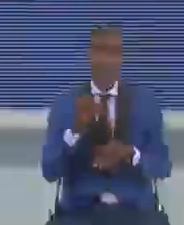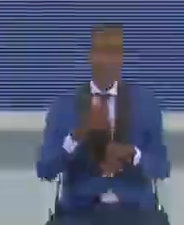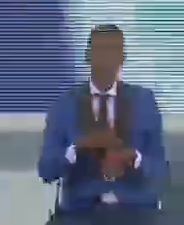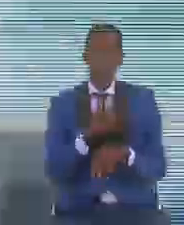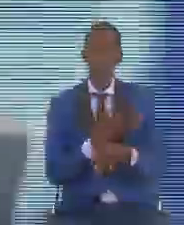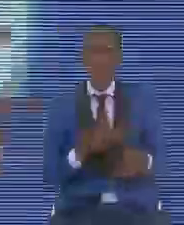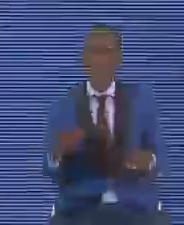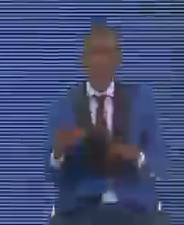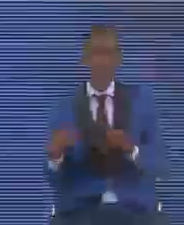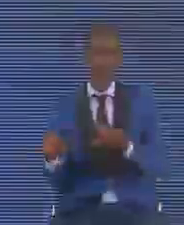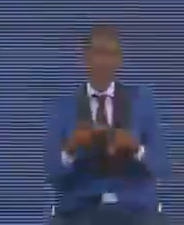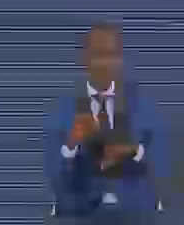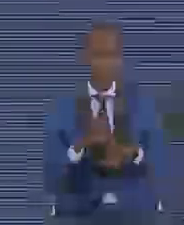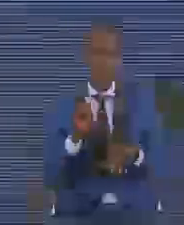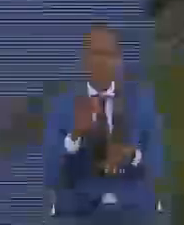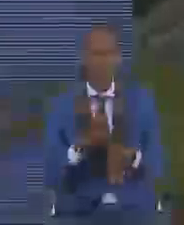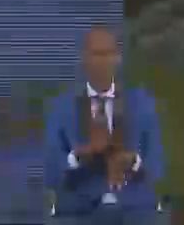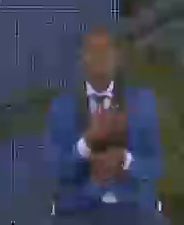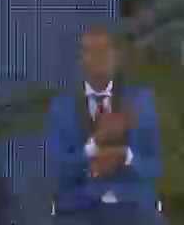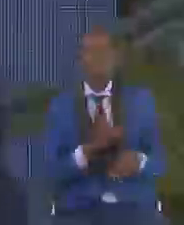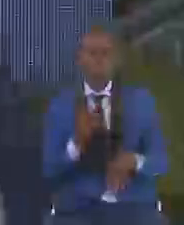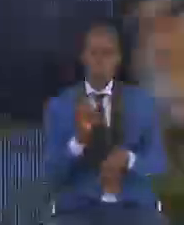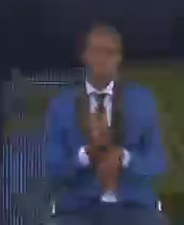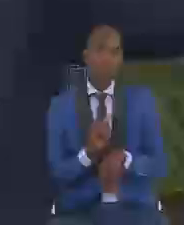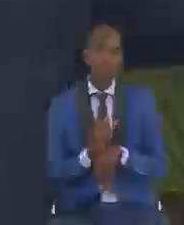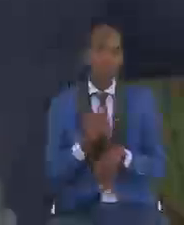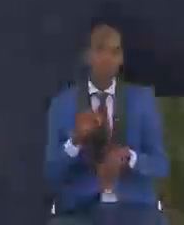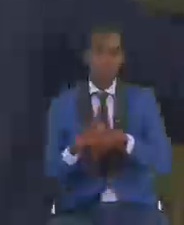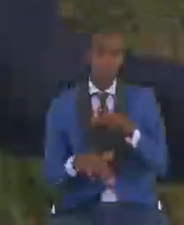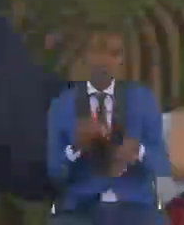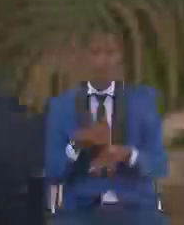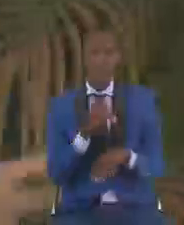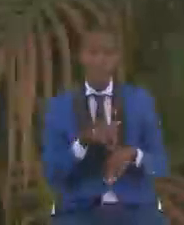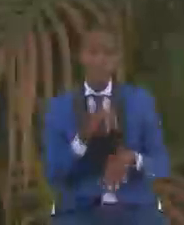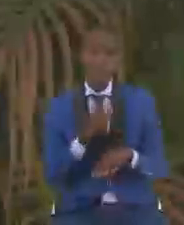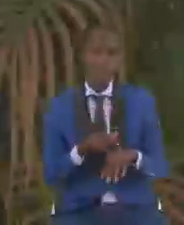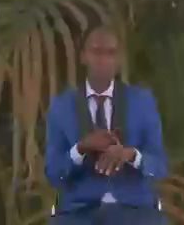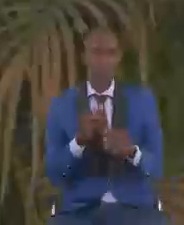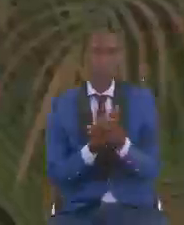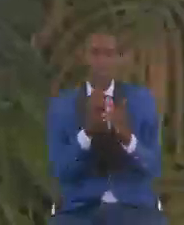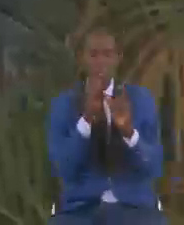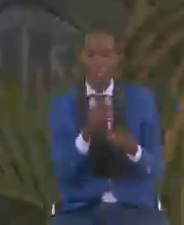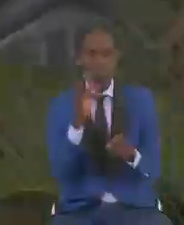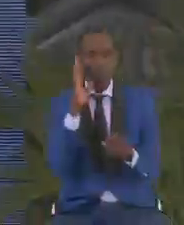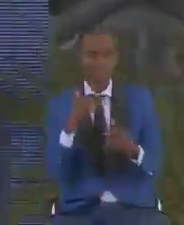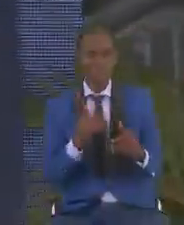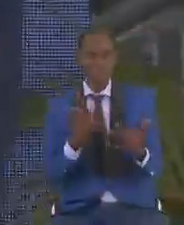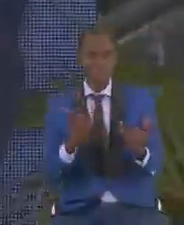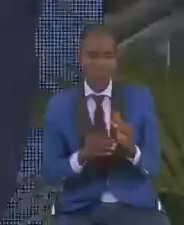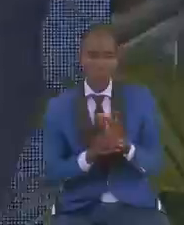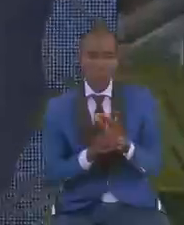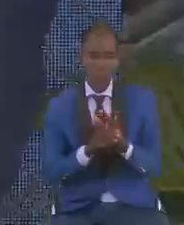a time, and work at a time, that gift would have matured. But